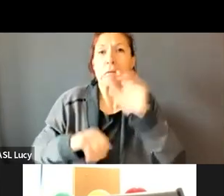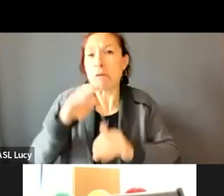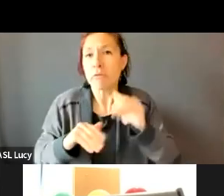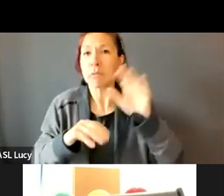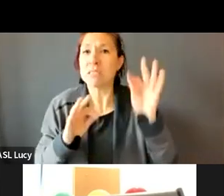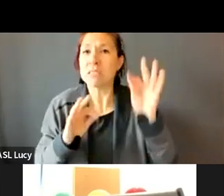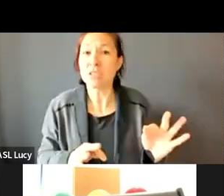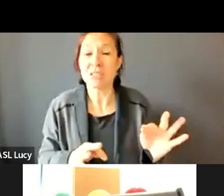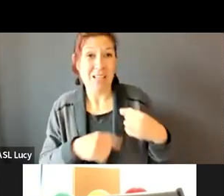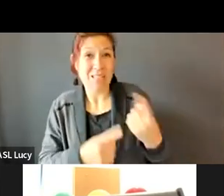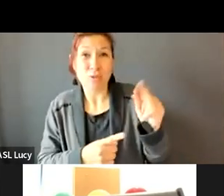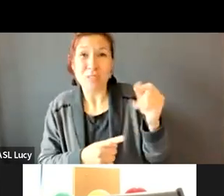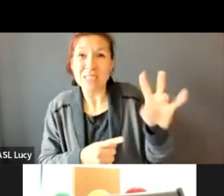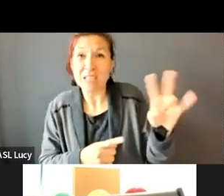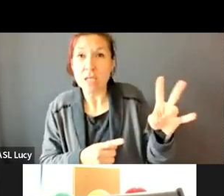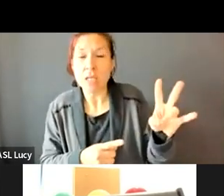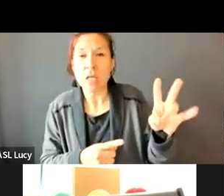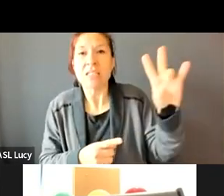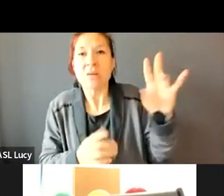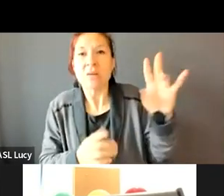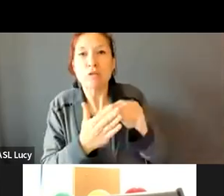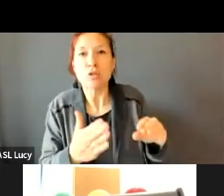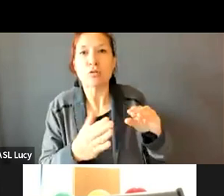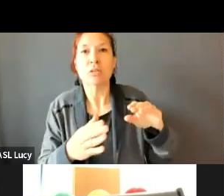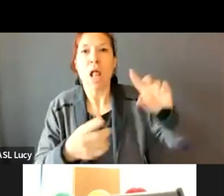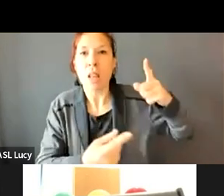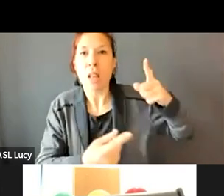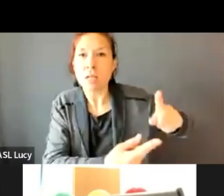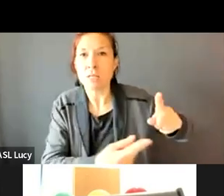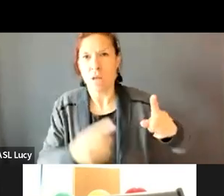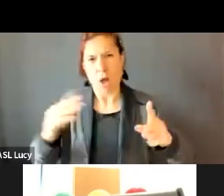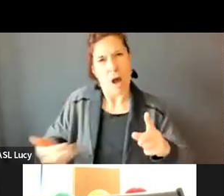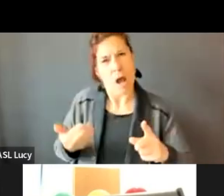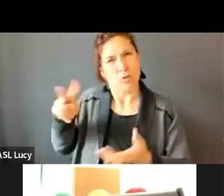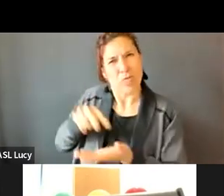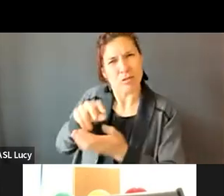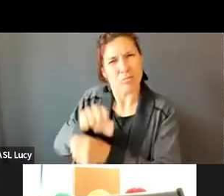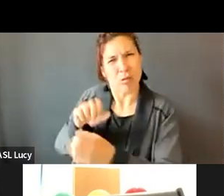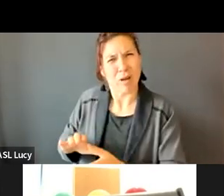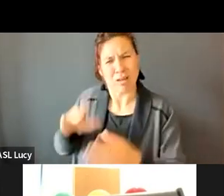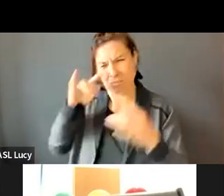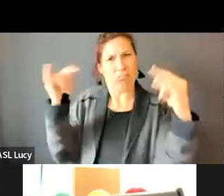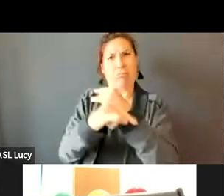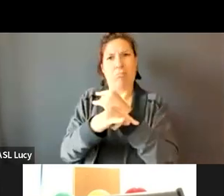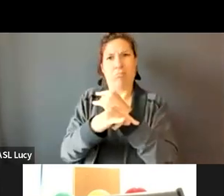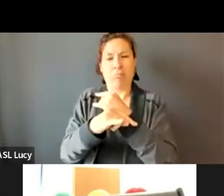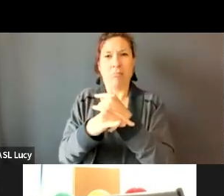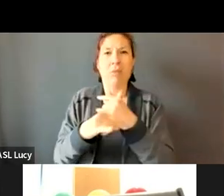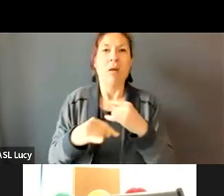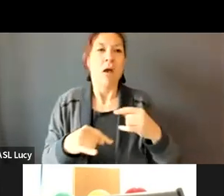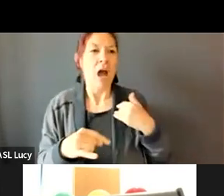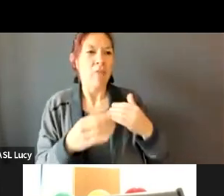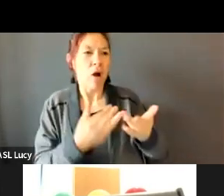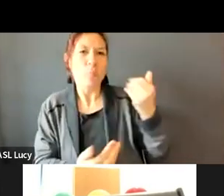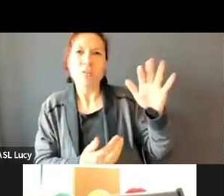our enrollment's down 7 000 students but we've hired over 2 000 employees we have close to